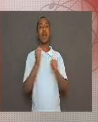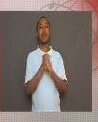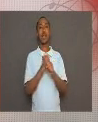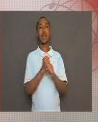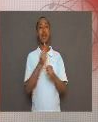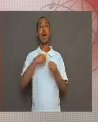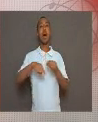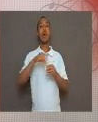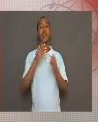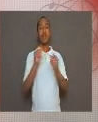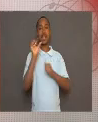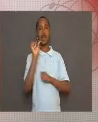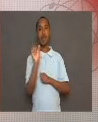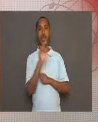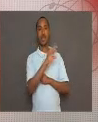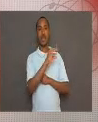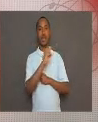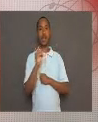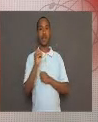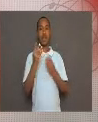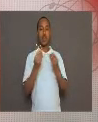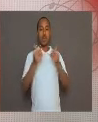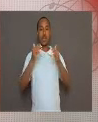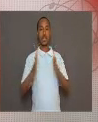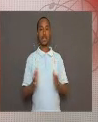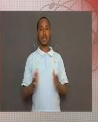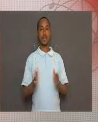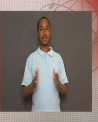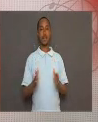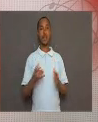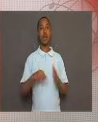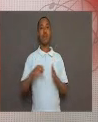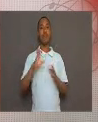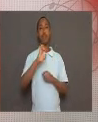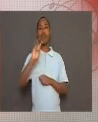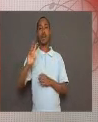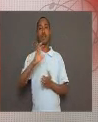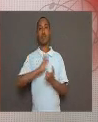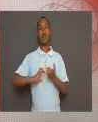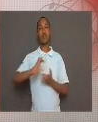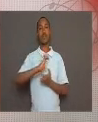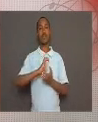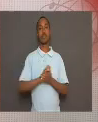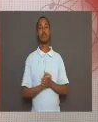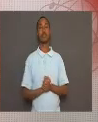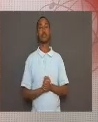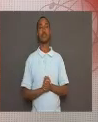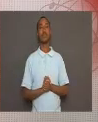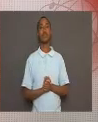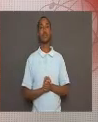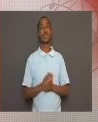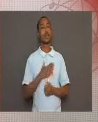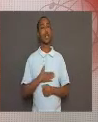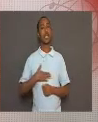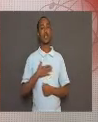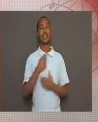the melting point and solubility of covalent compounds?